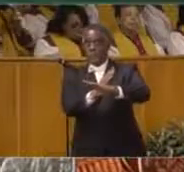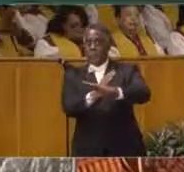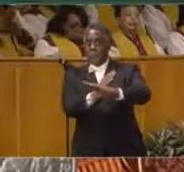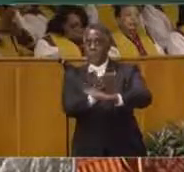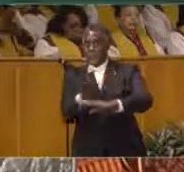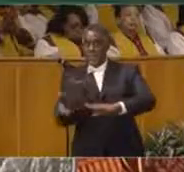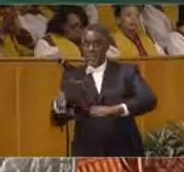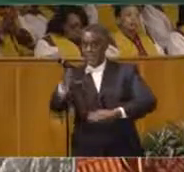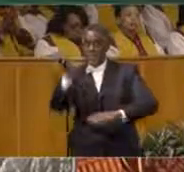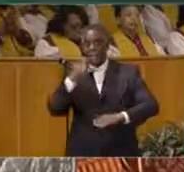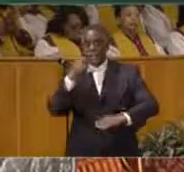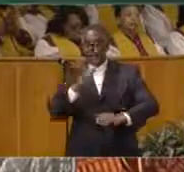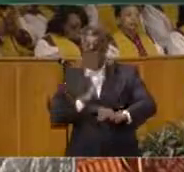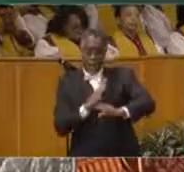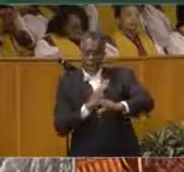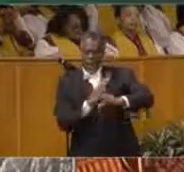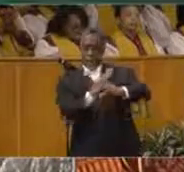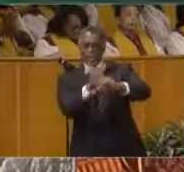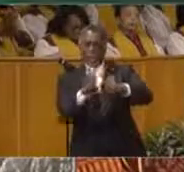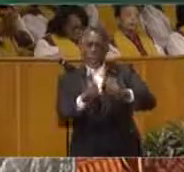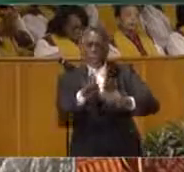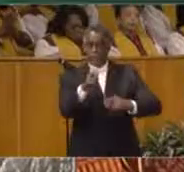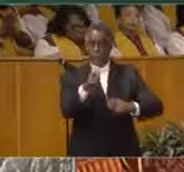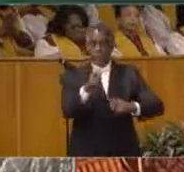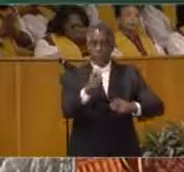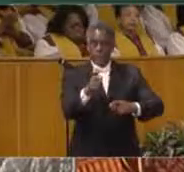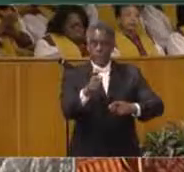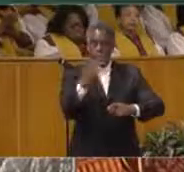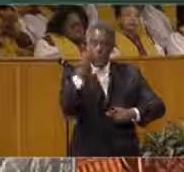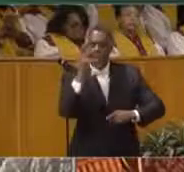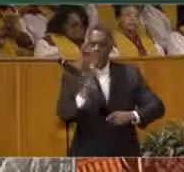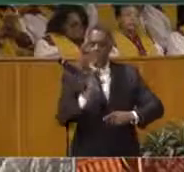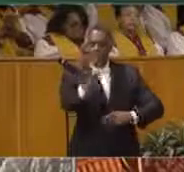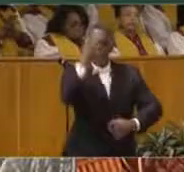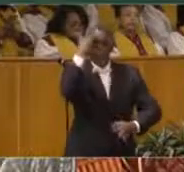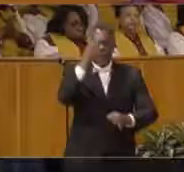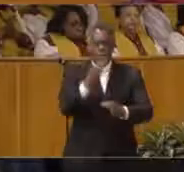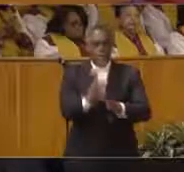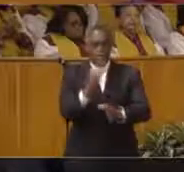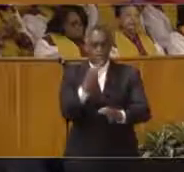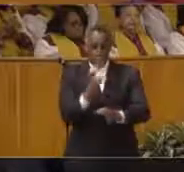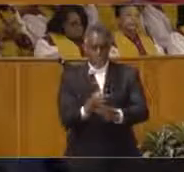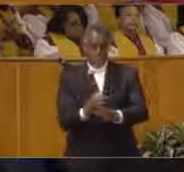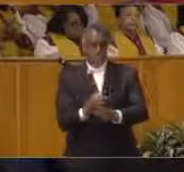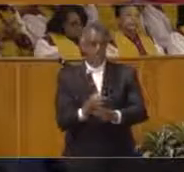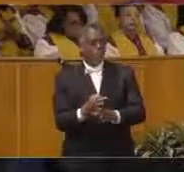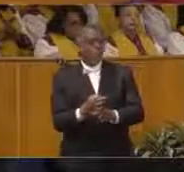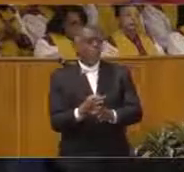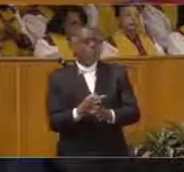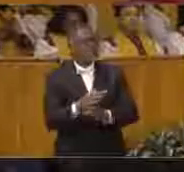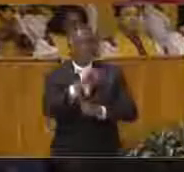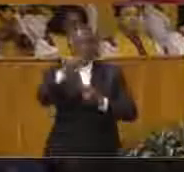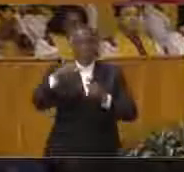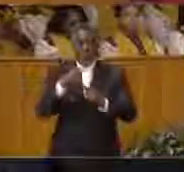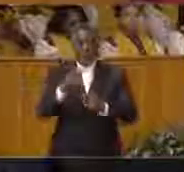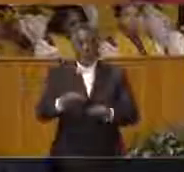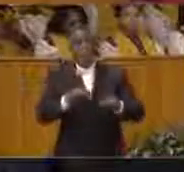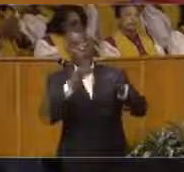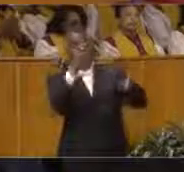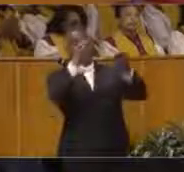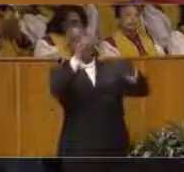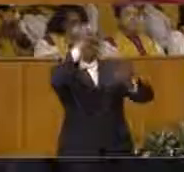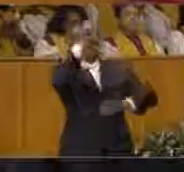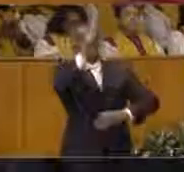There were things God said, I blocked from you because you were faithful. That when you give